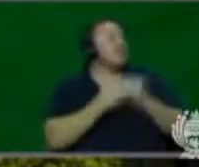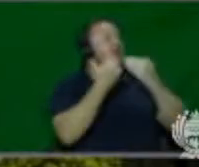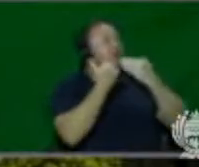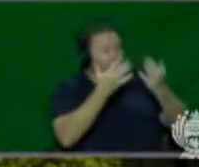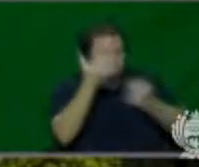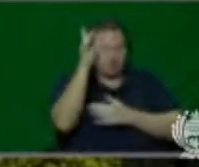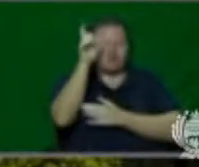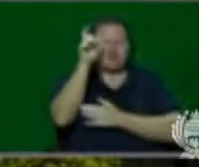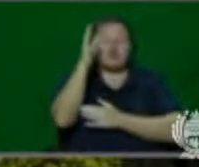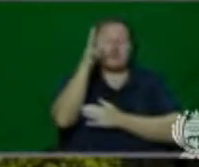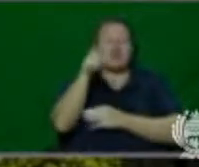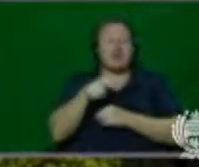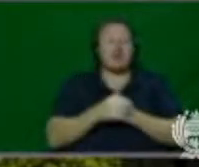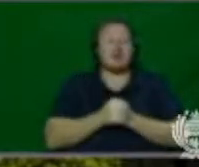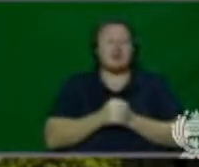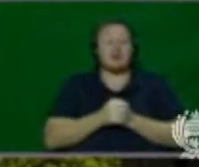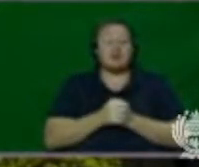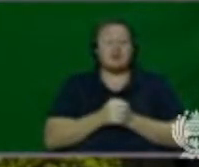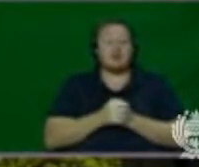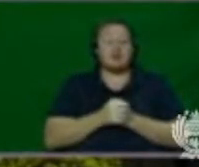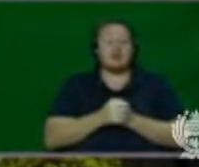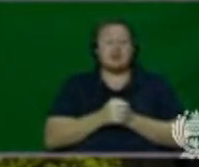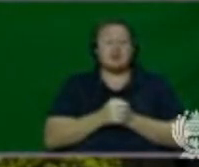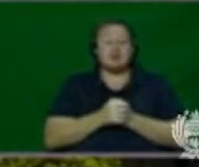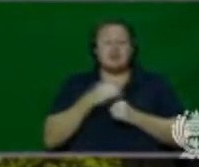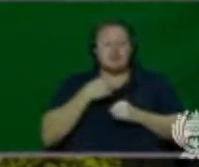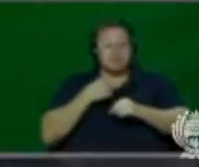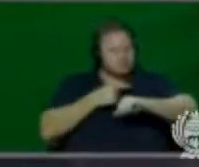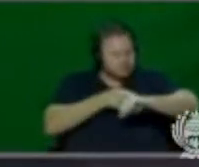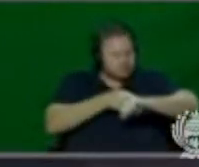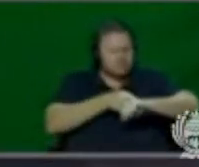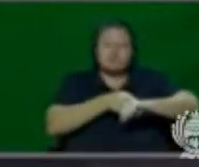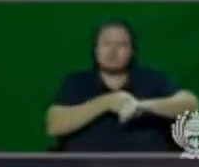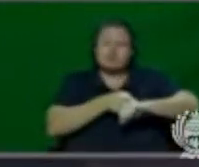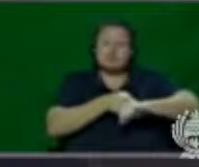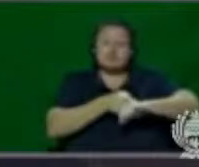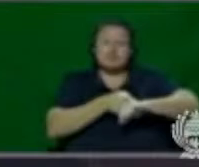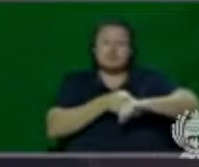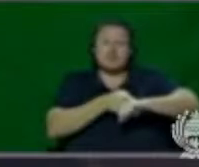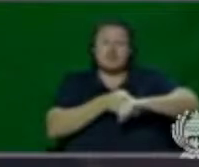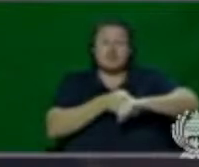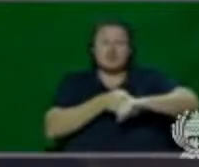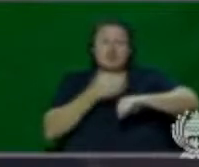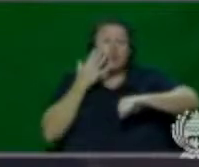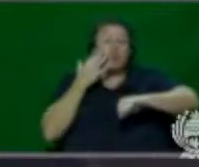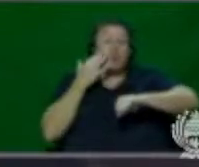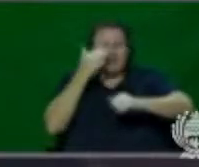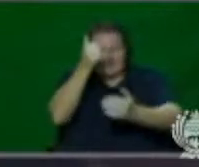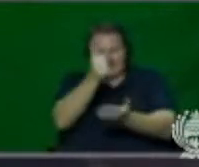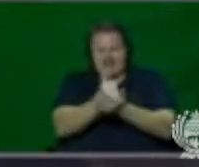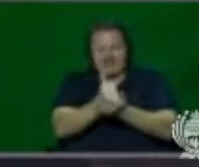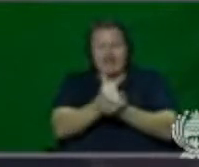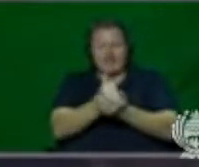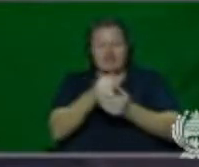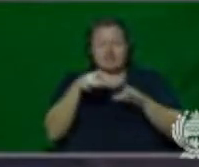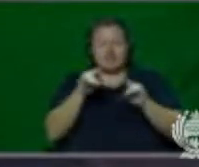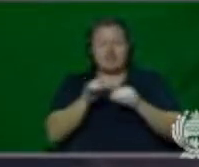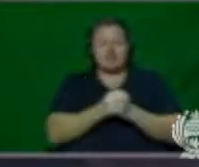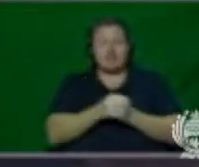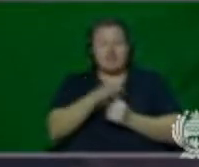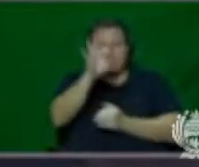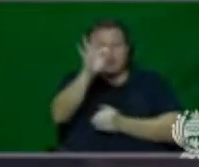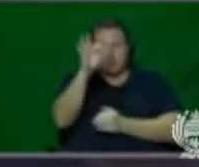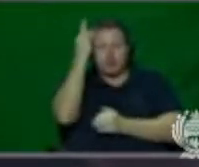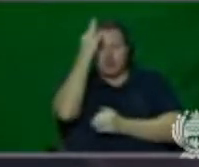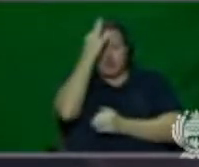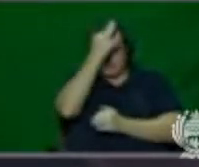Speaker. Speaker, I was looking at the time when you sat on that chair. It was exactly 3